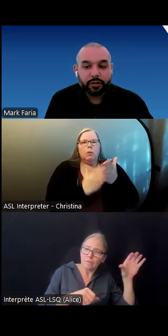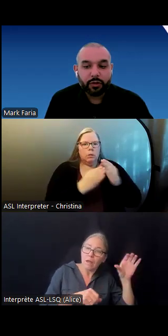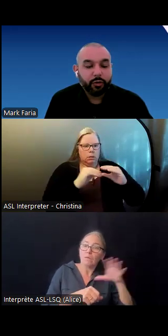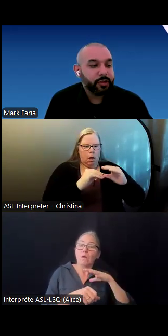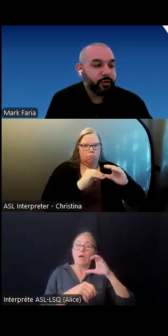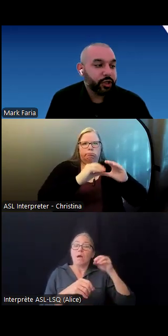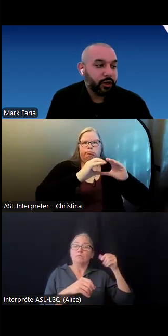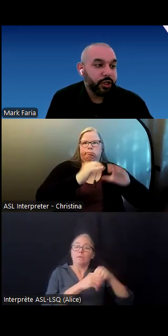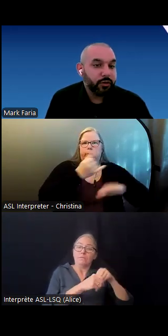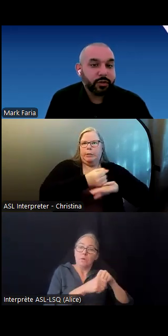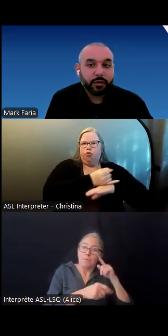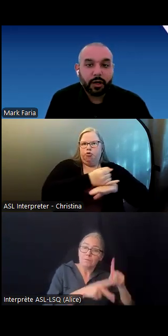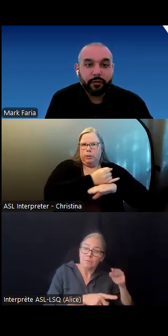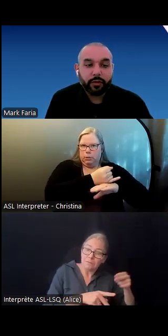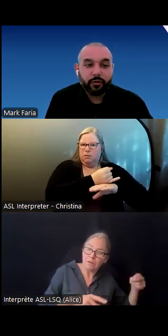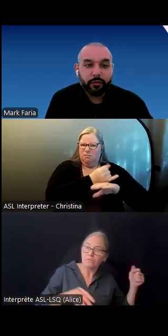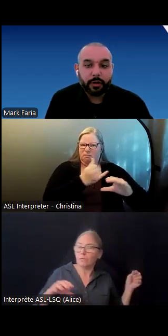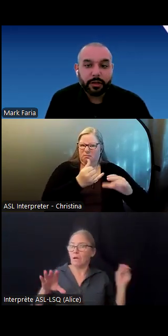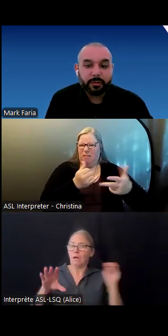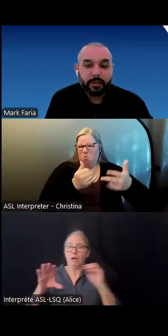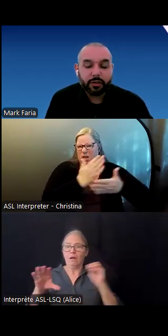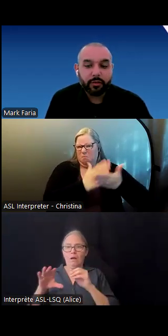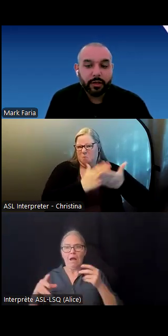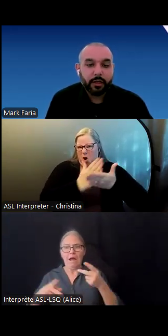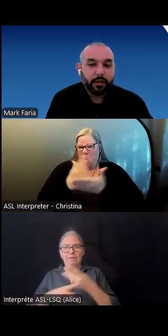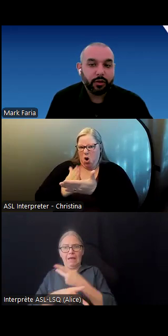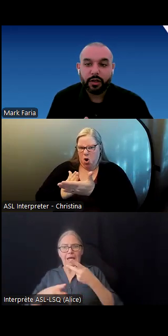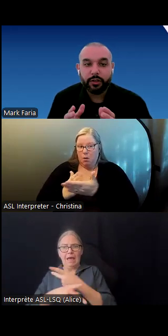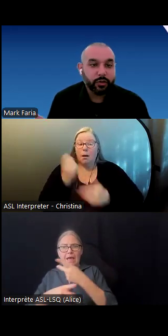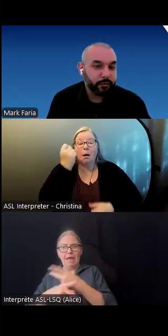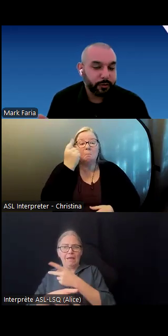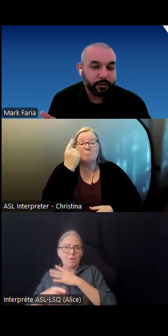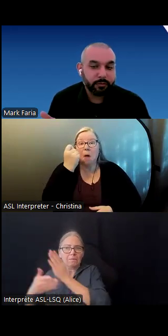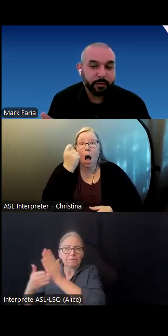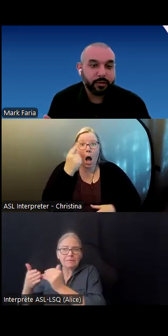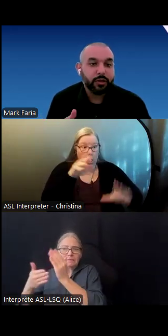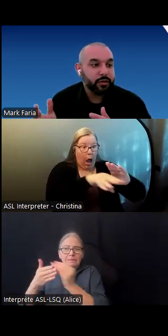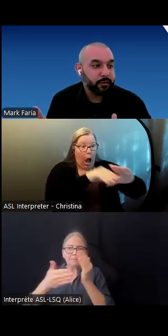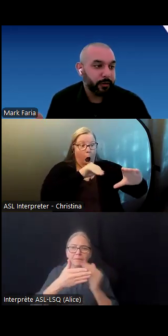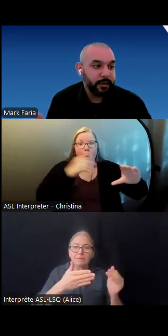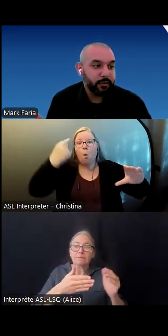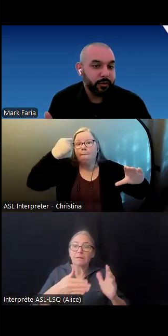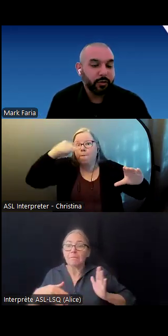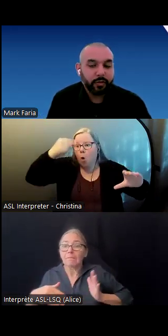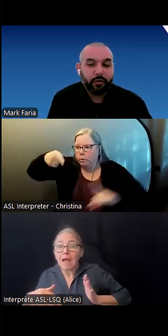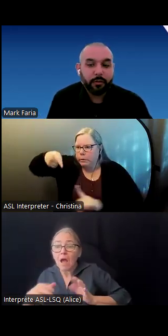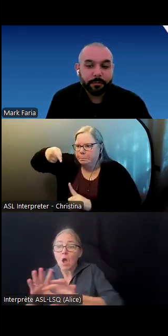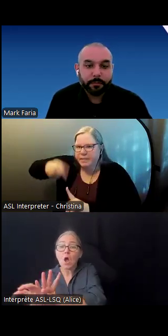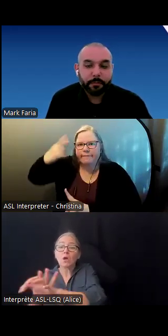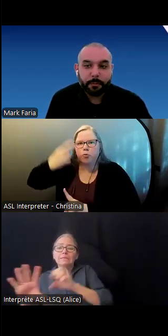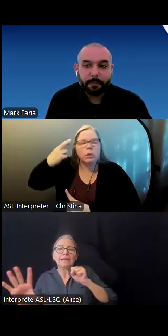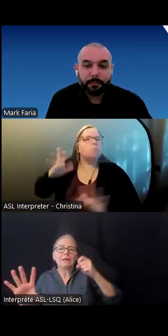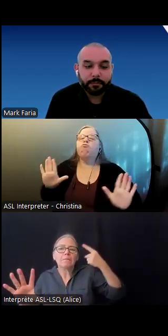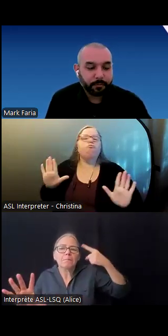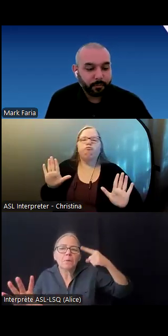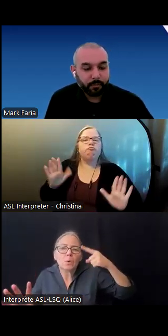There's also no restriction on the use of the withdrawal from the RDSP, so you don't have to use it for a certain purpose. You can use it for anything when you do the withdrawal.